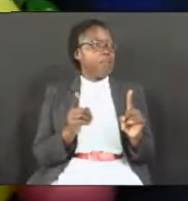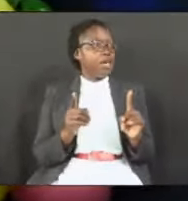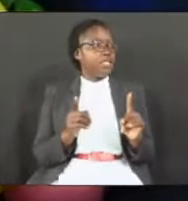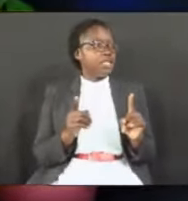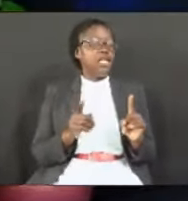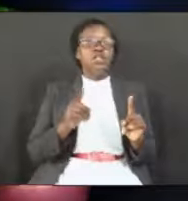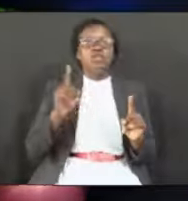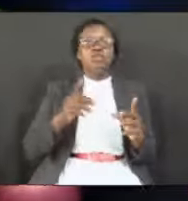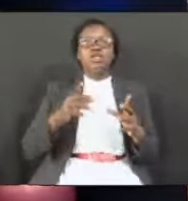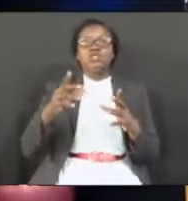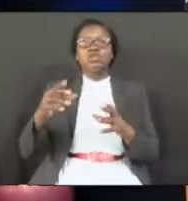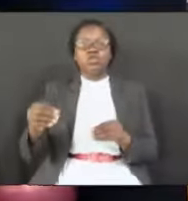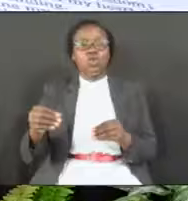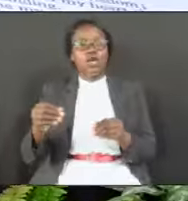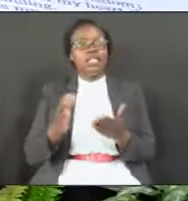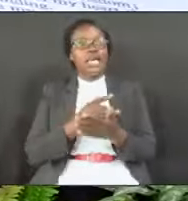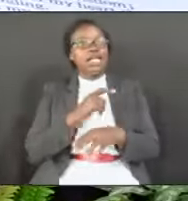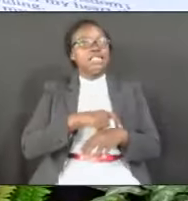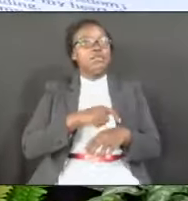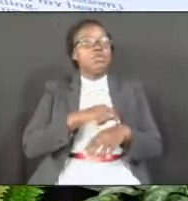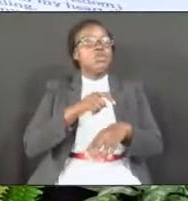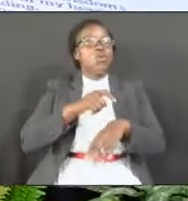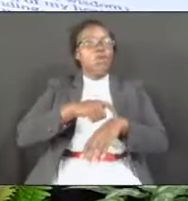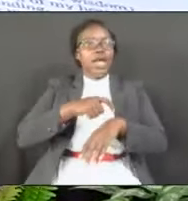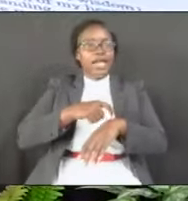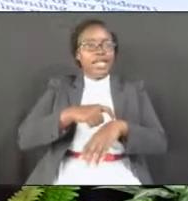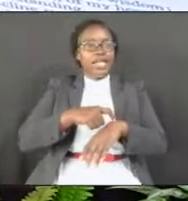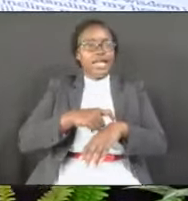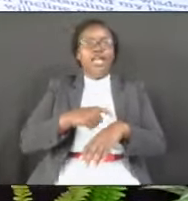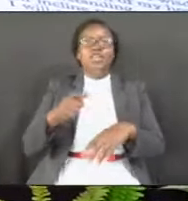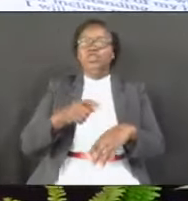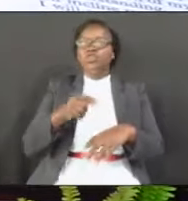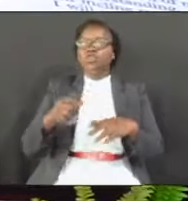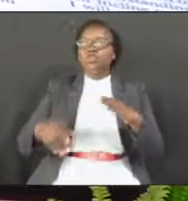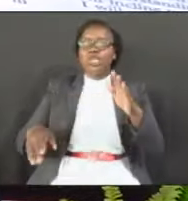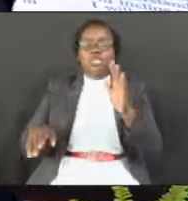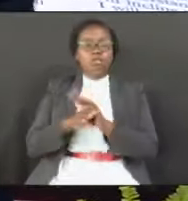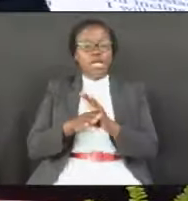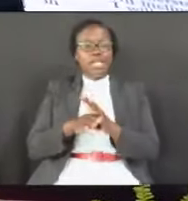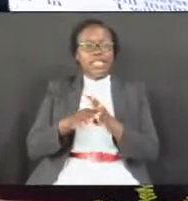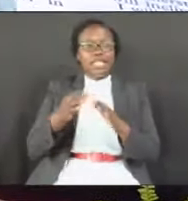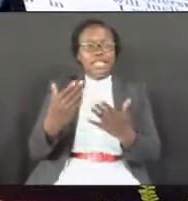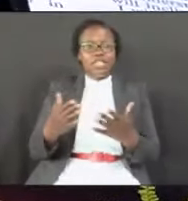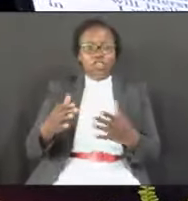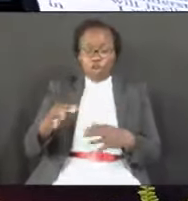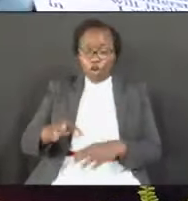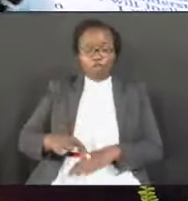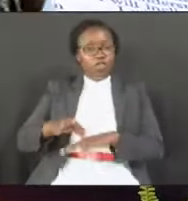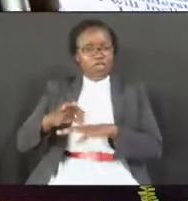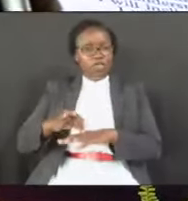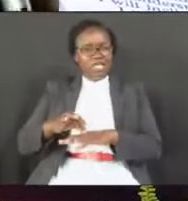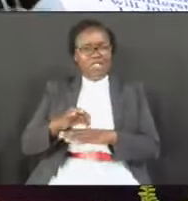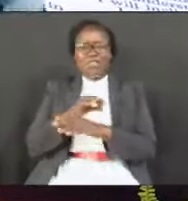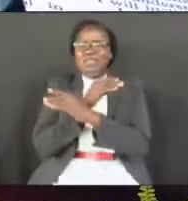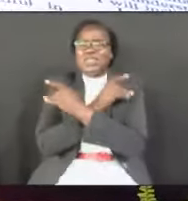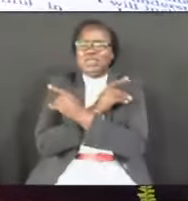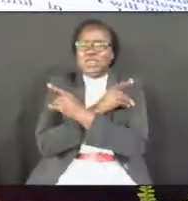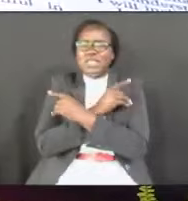let you know, my husband, there are times when you've got to expel the things of flesh, even when they are so dear to